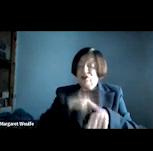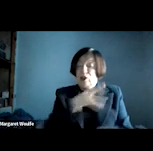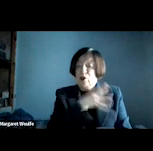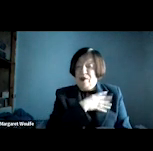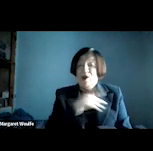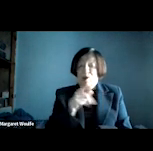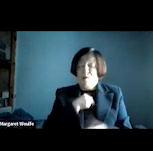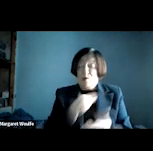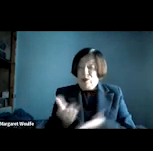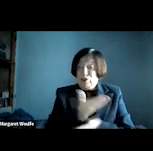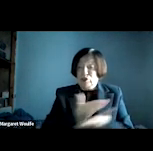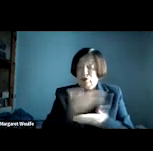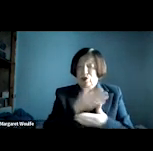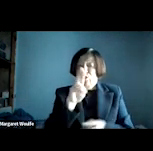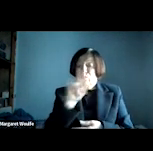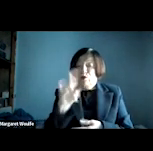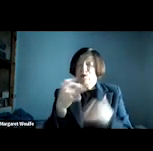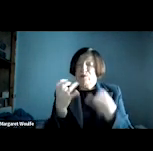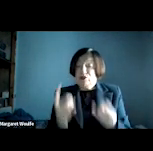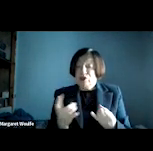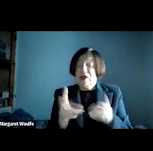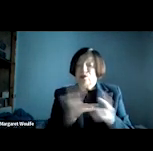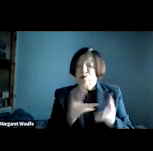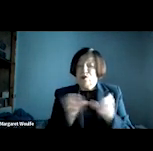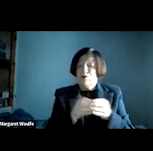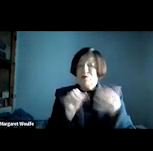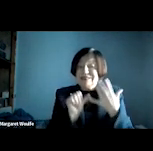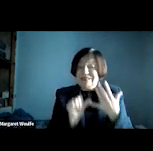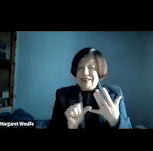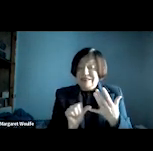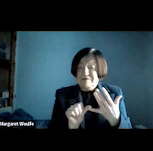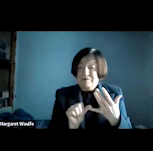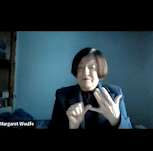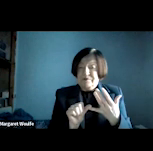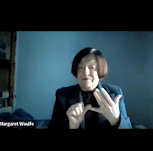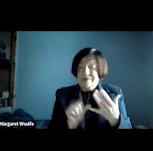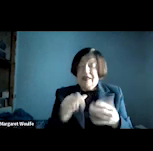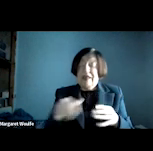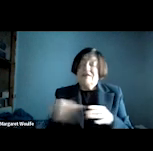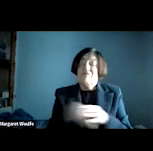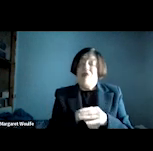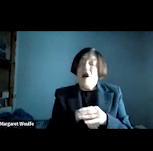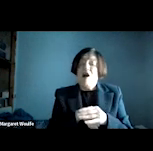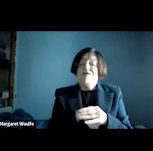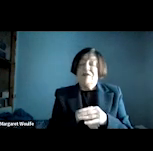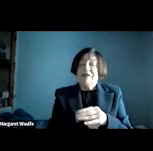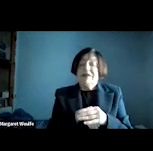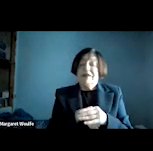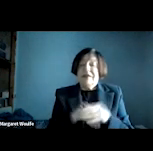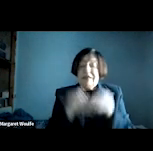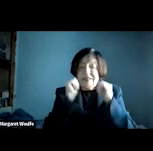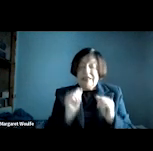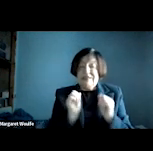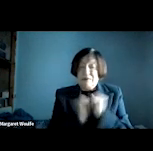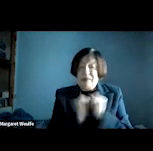we've been discussing that Ruth will be chairing as Working Group 6. This will involve attendance at